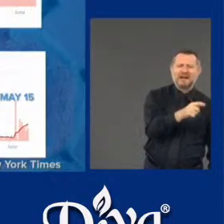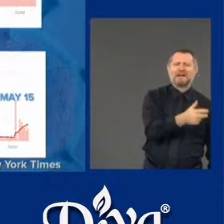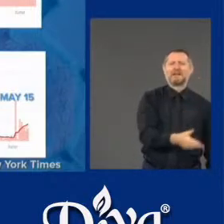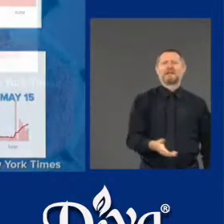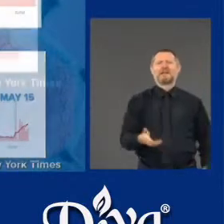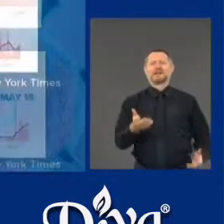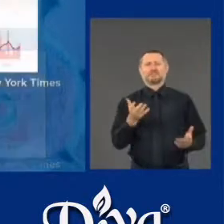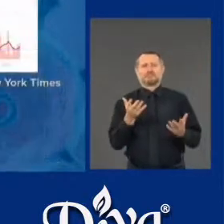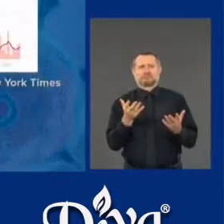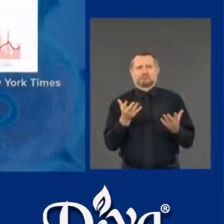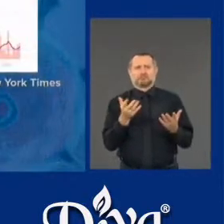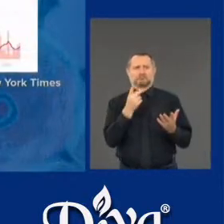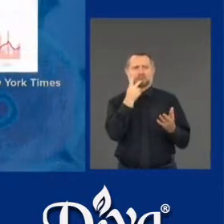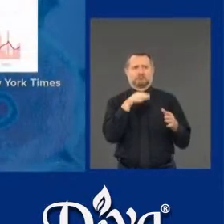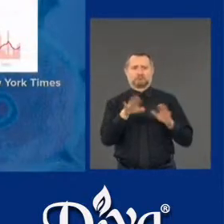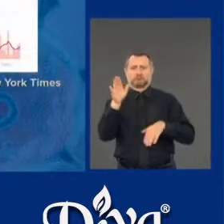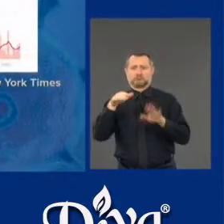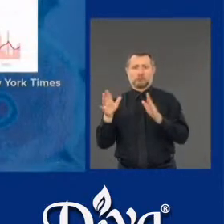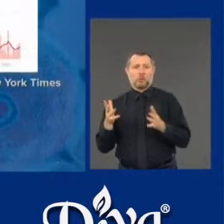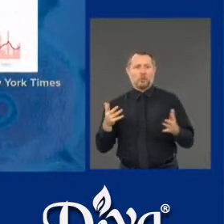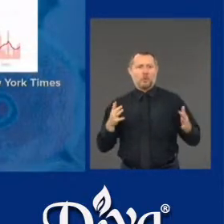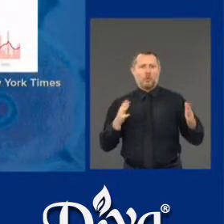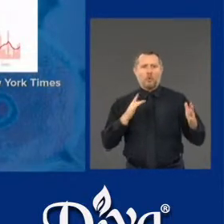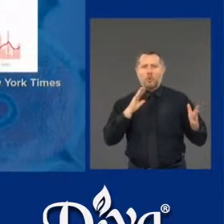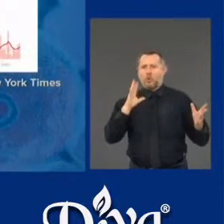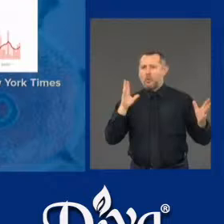It is all across the country.